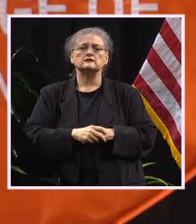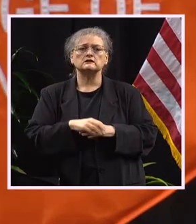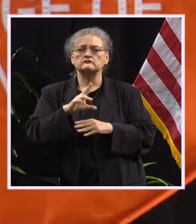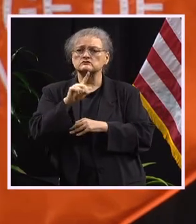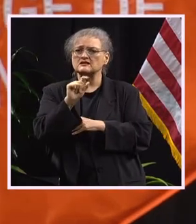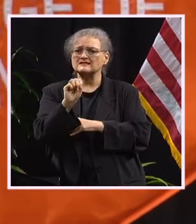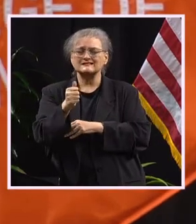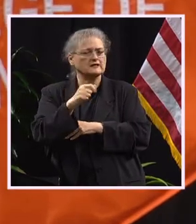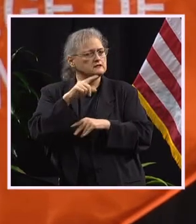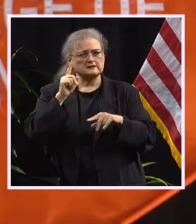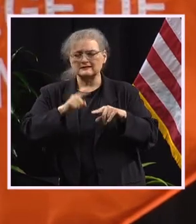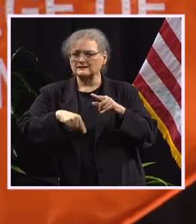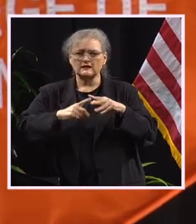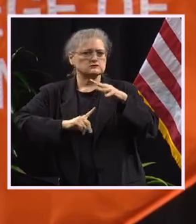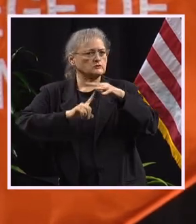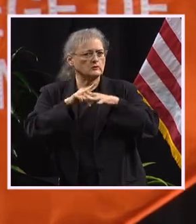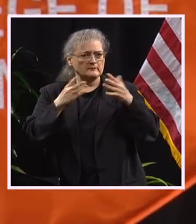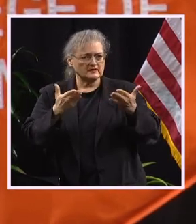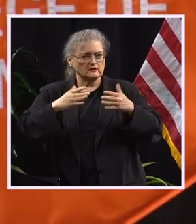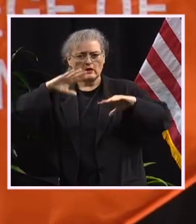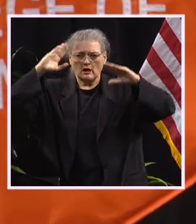the class of 2023.